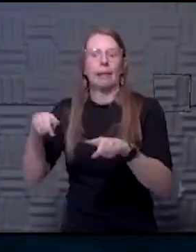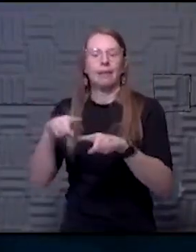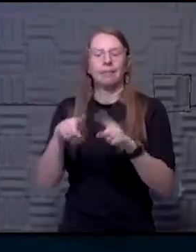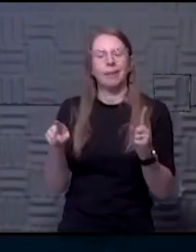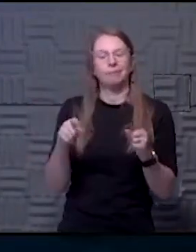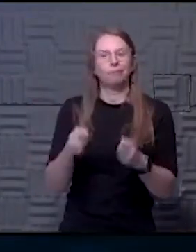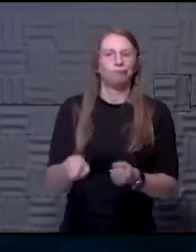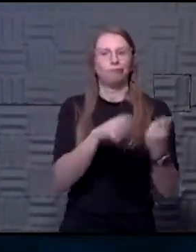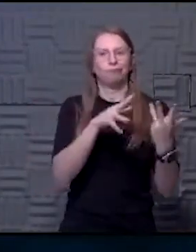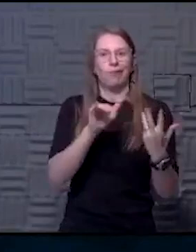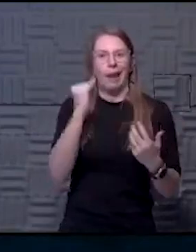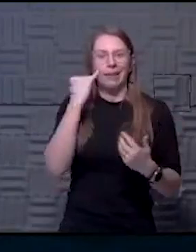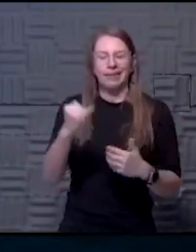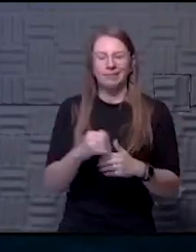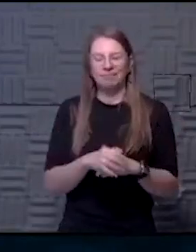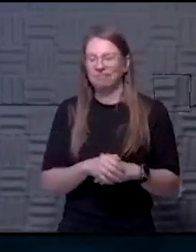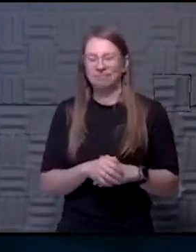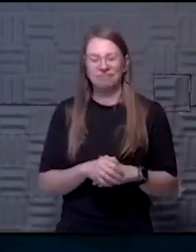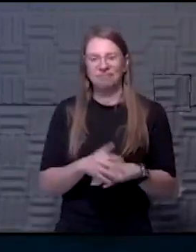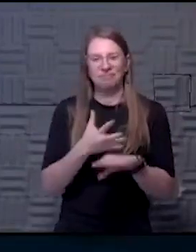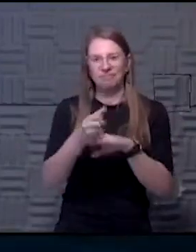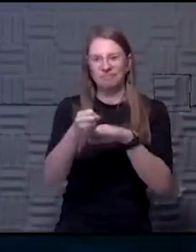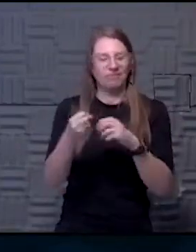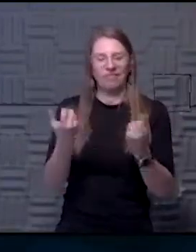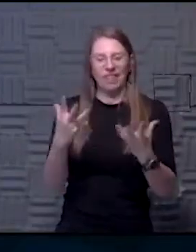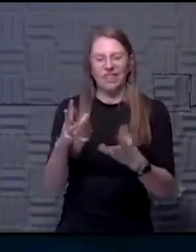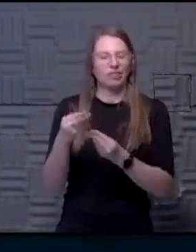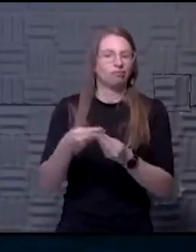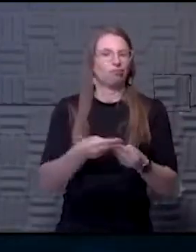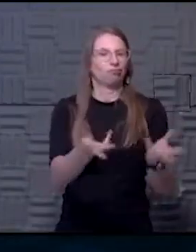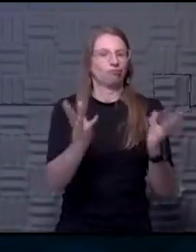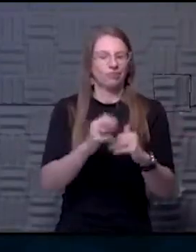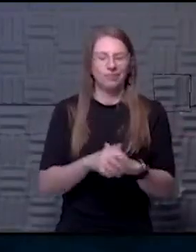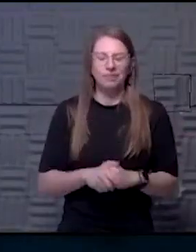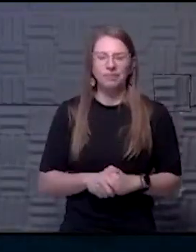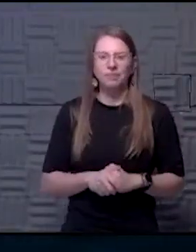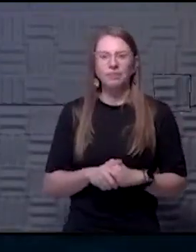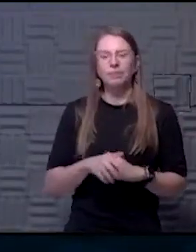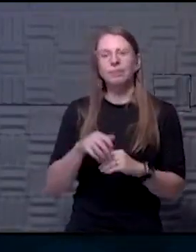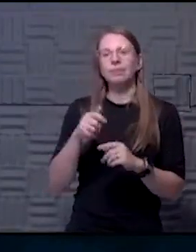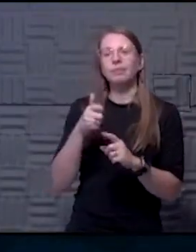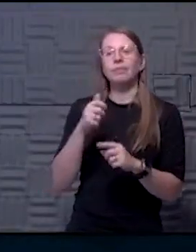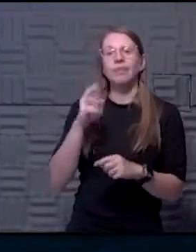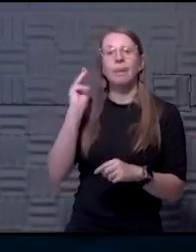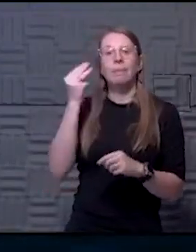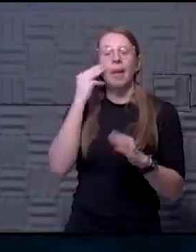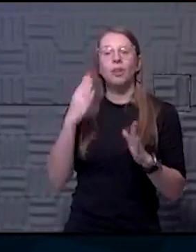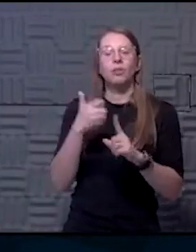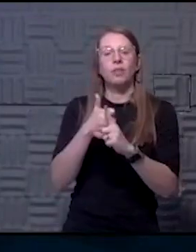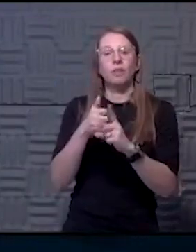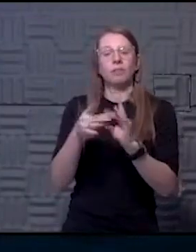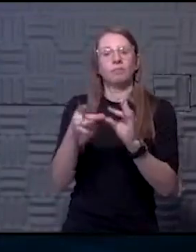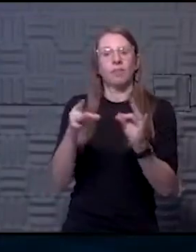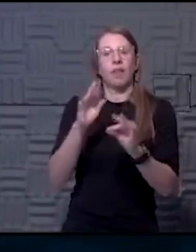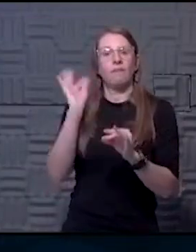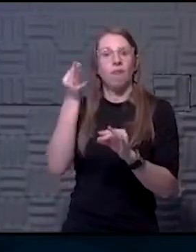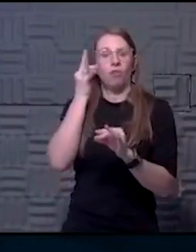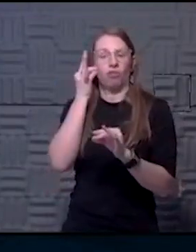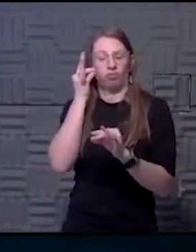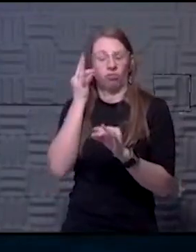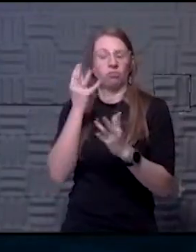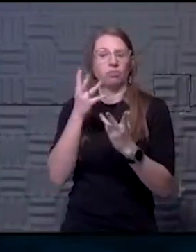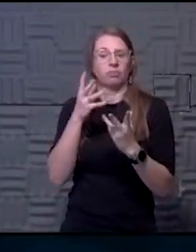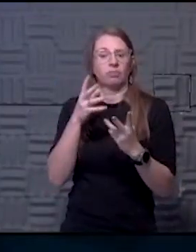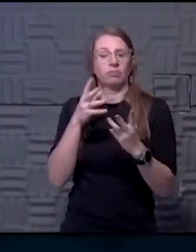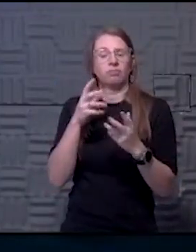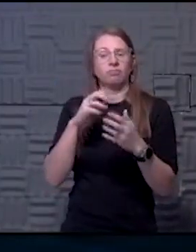that. No, it's going out the door. Mayor Lucas, you mentioned all the federally qualified health centers in the city, which I think have done just a great job at